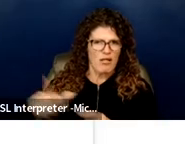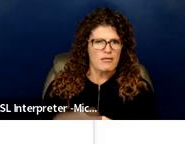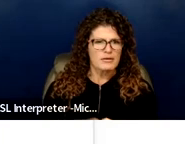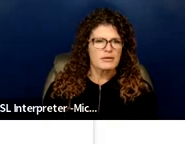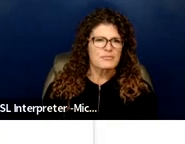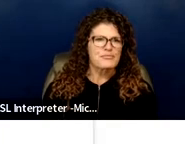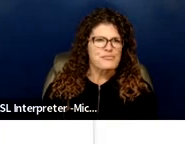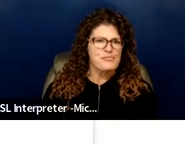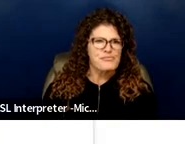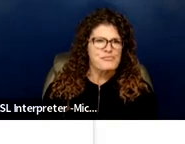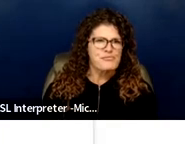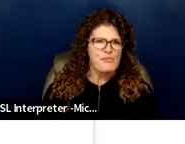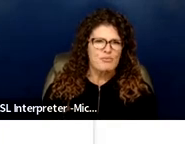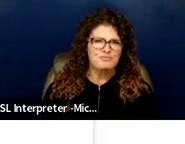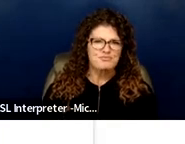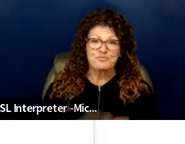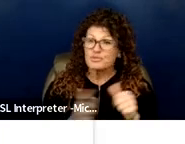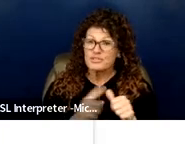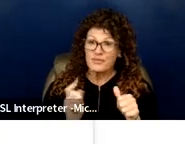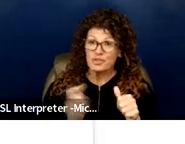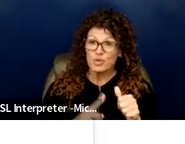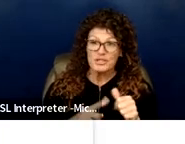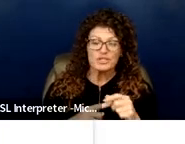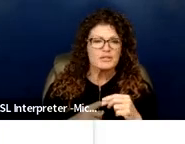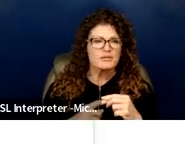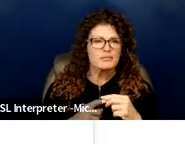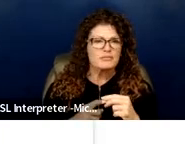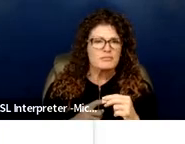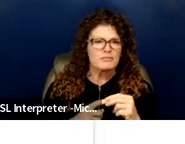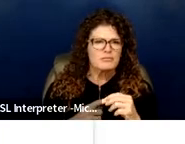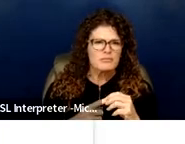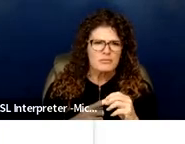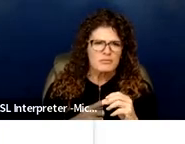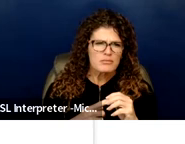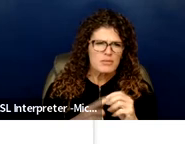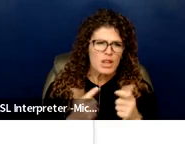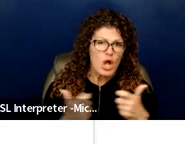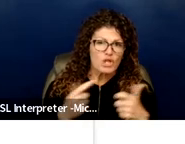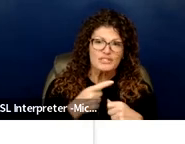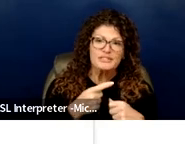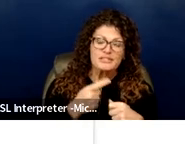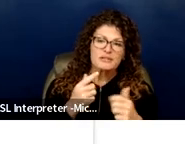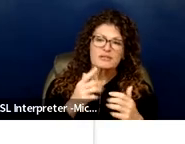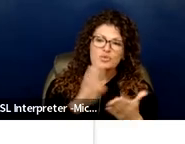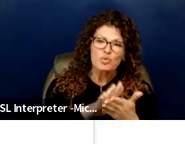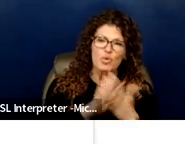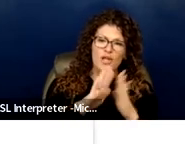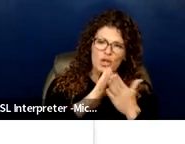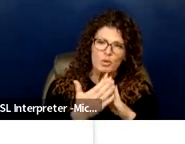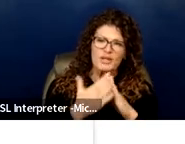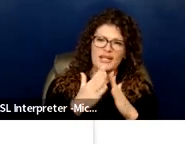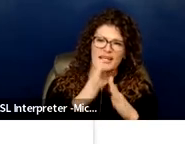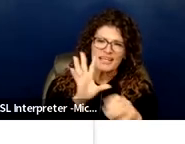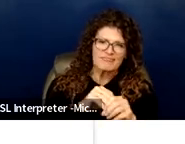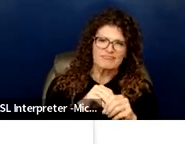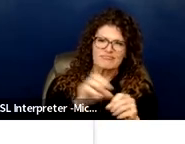So the major themes from that first question, the largest theme was school and community engagement,